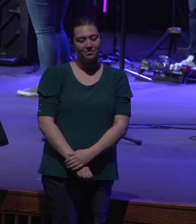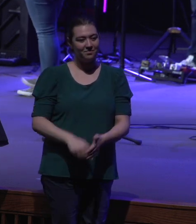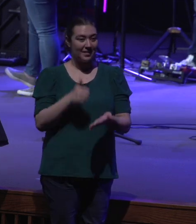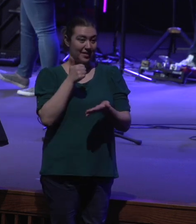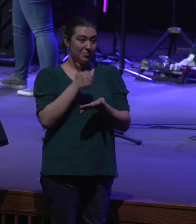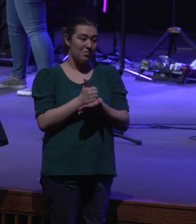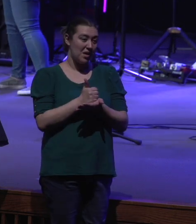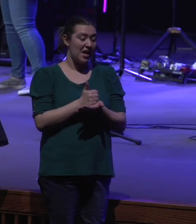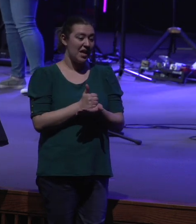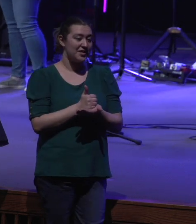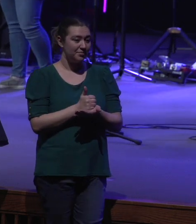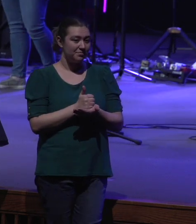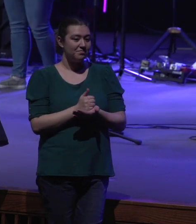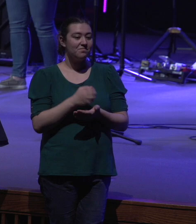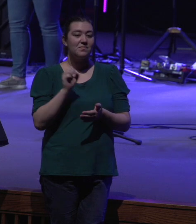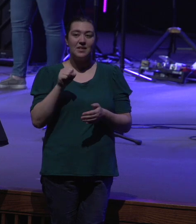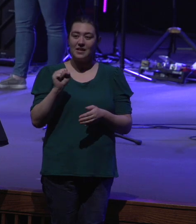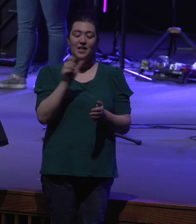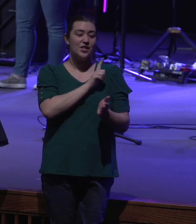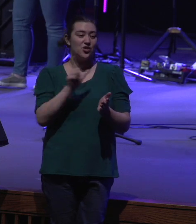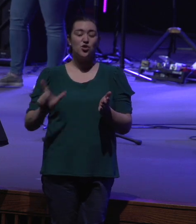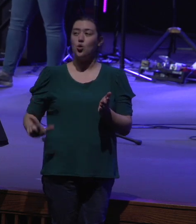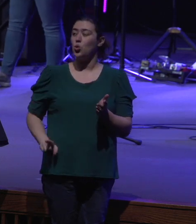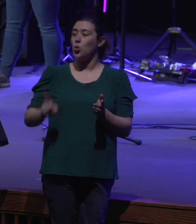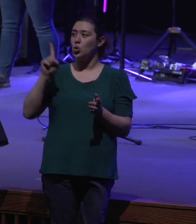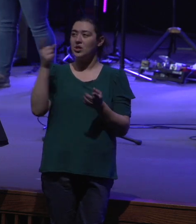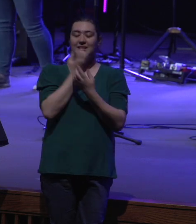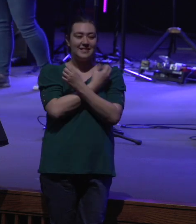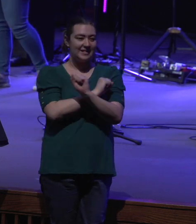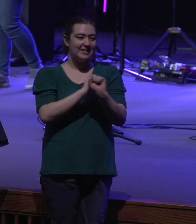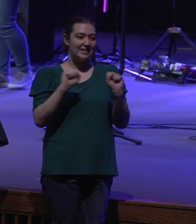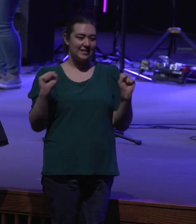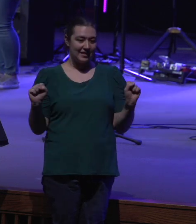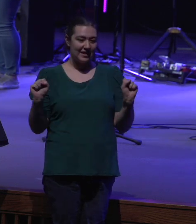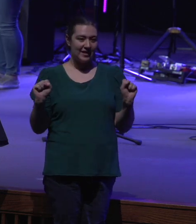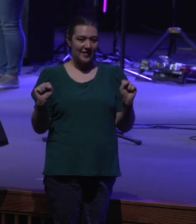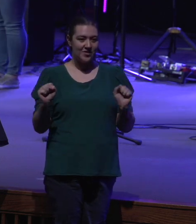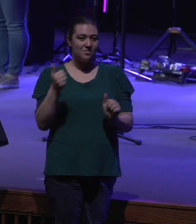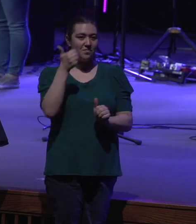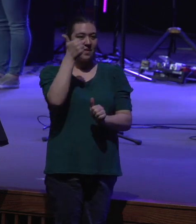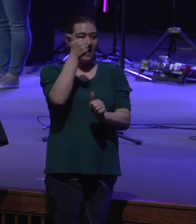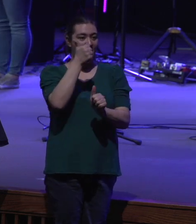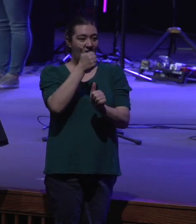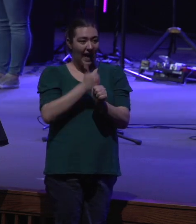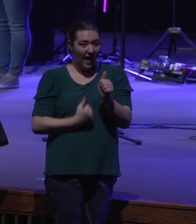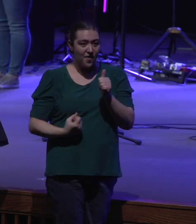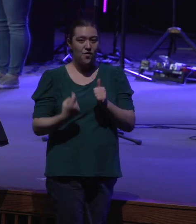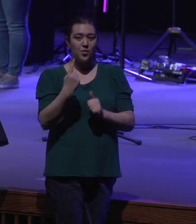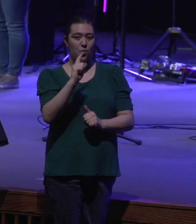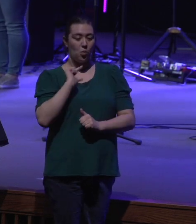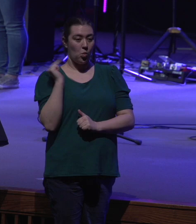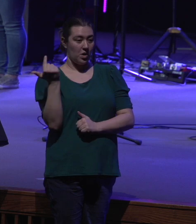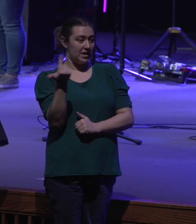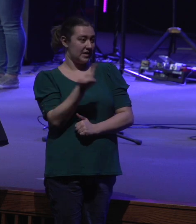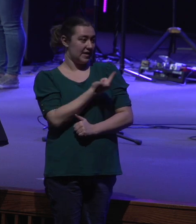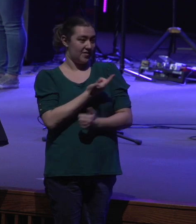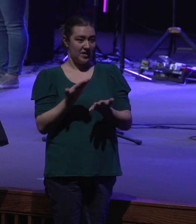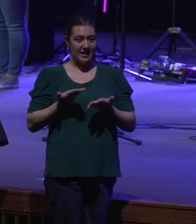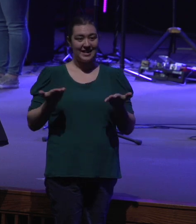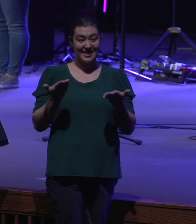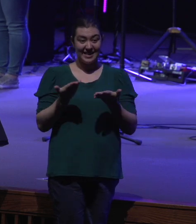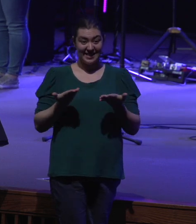Amen. And it is the Lord who saves. Every single one of us in this